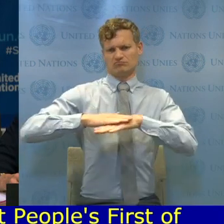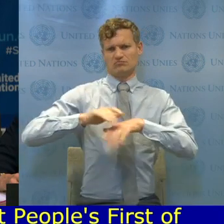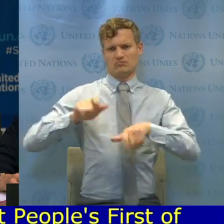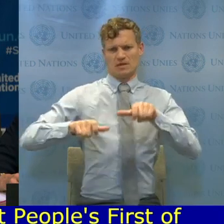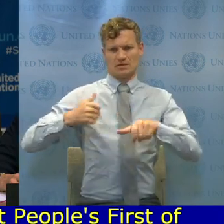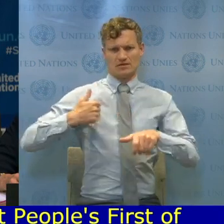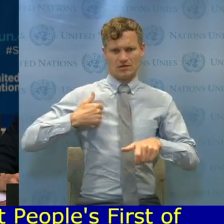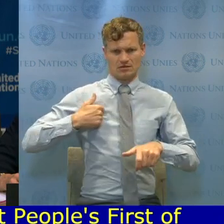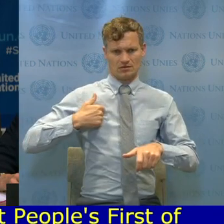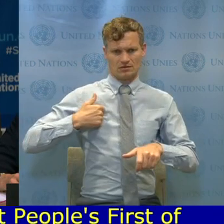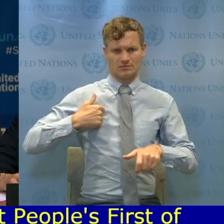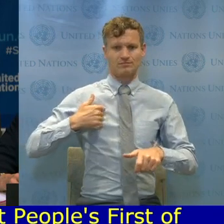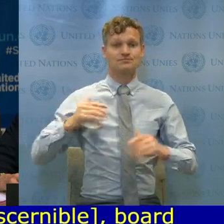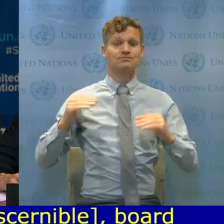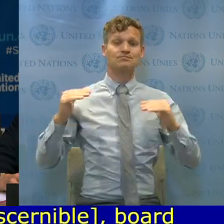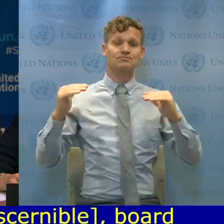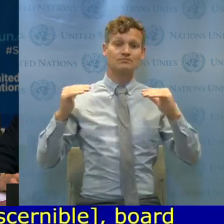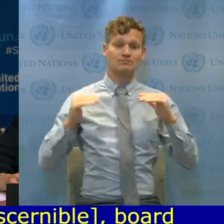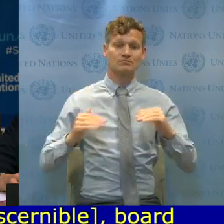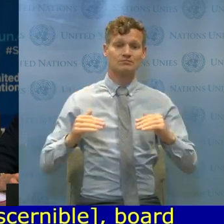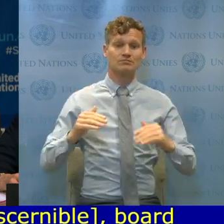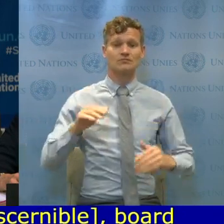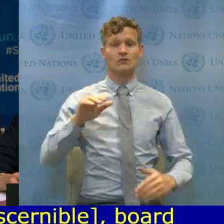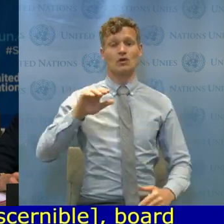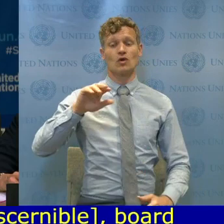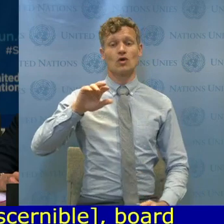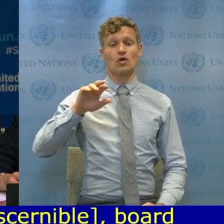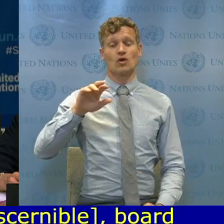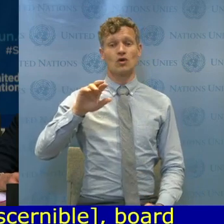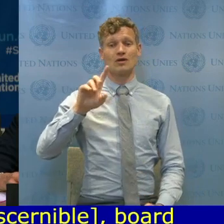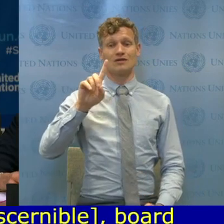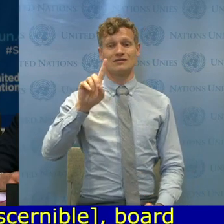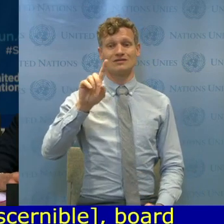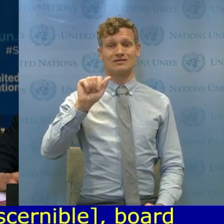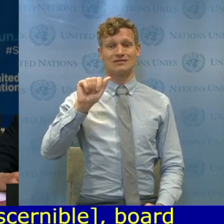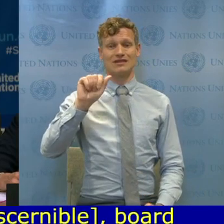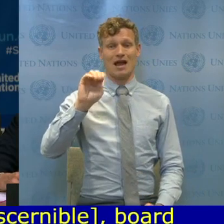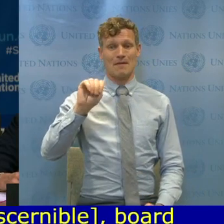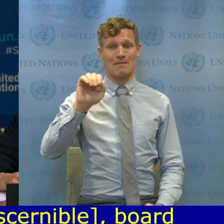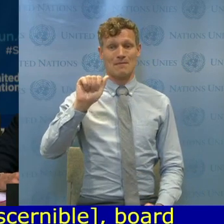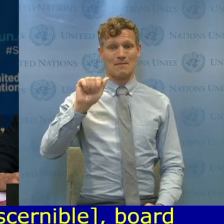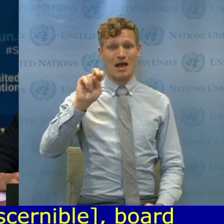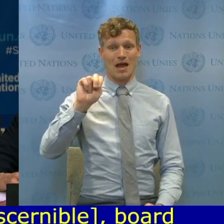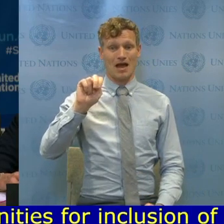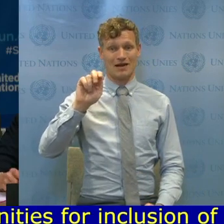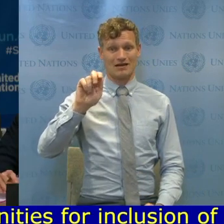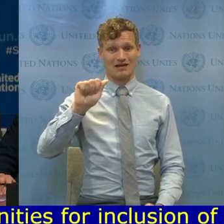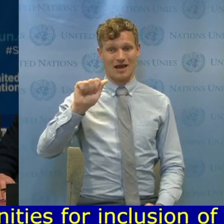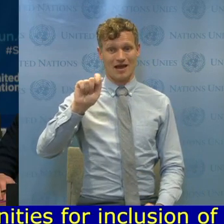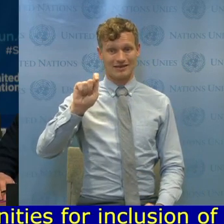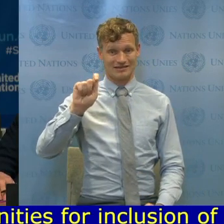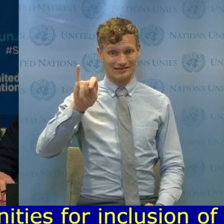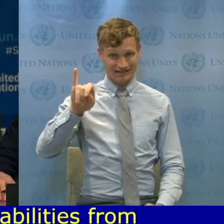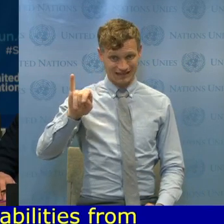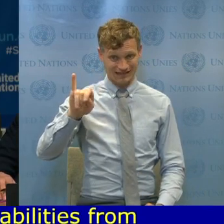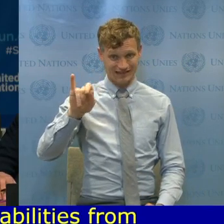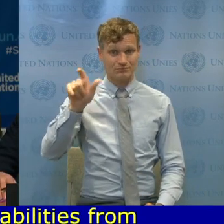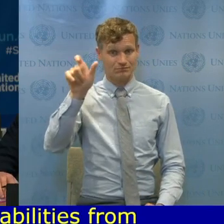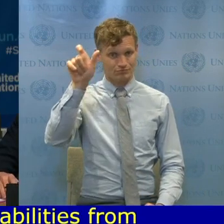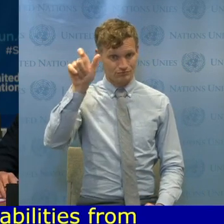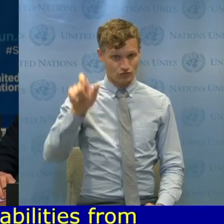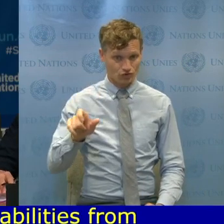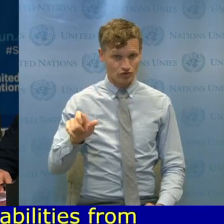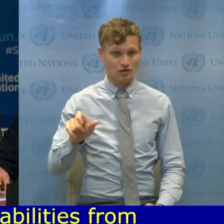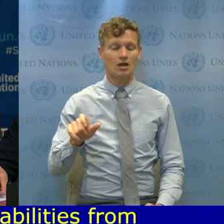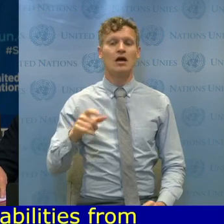Psychological Disabilities from Indonesia. To have a focused and interactive discussion, I would